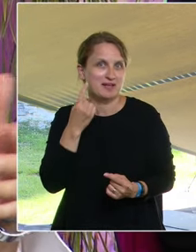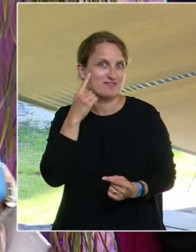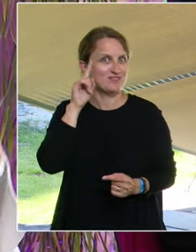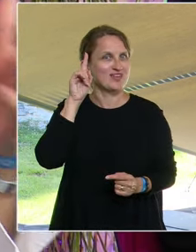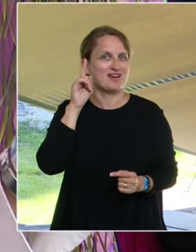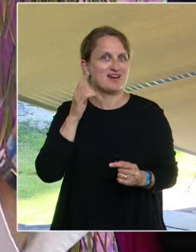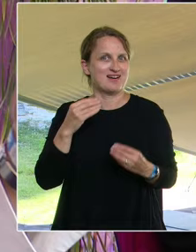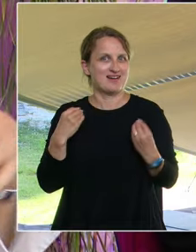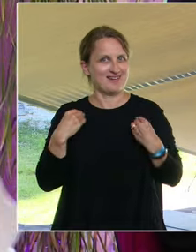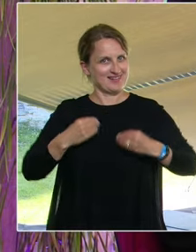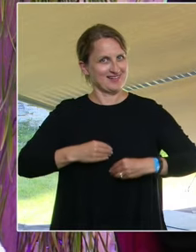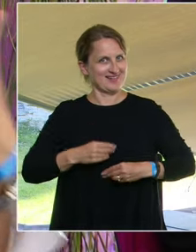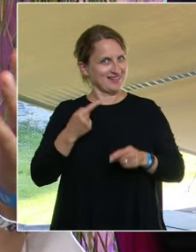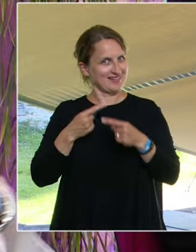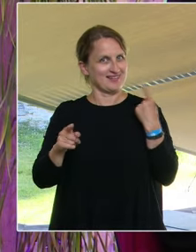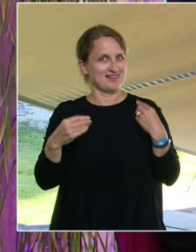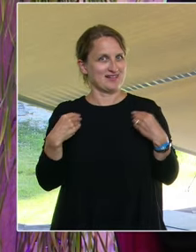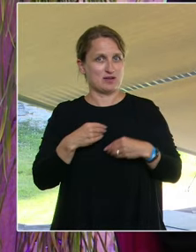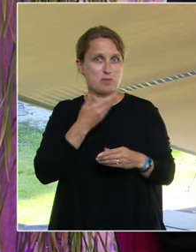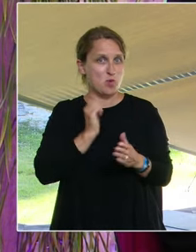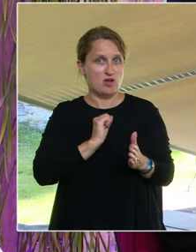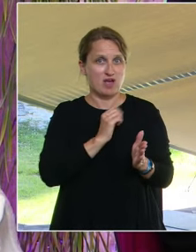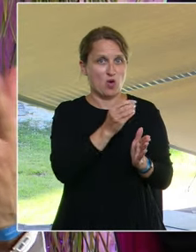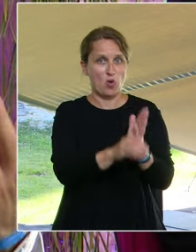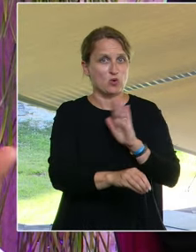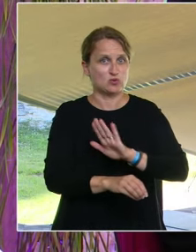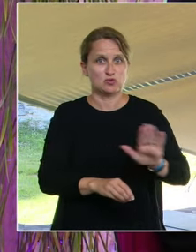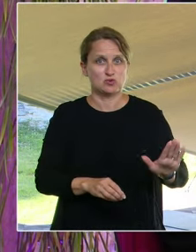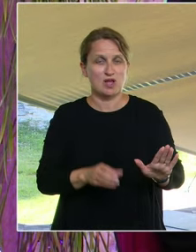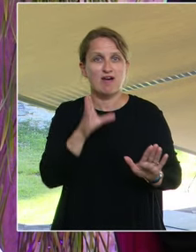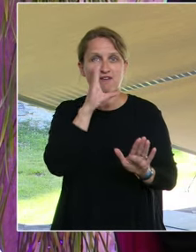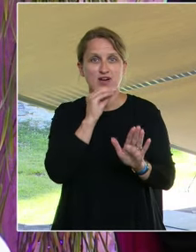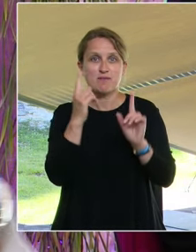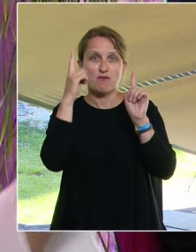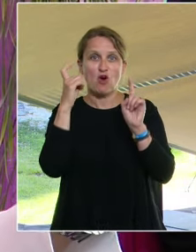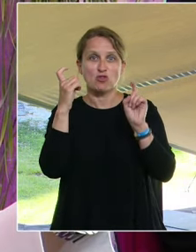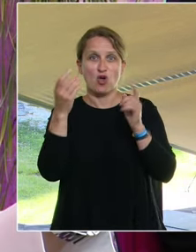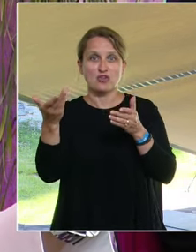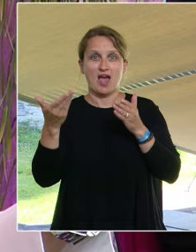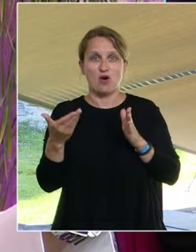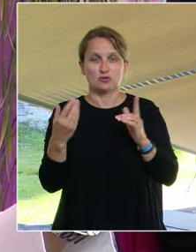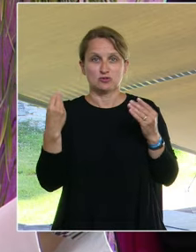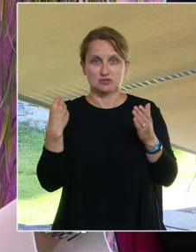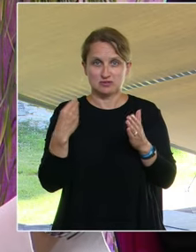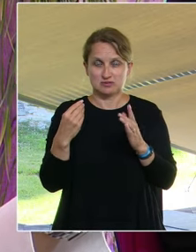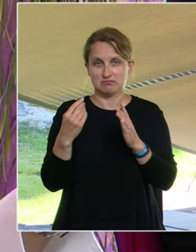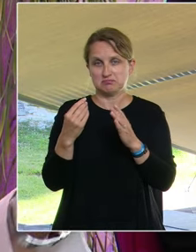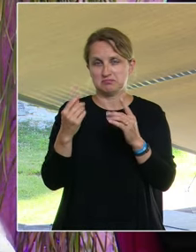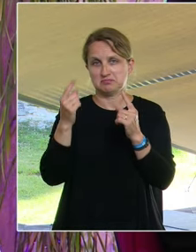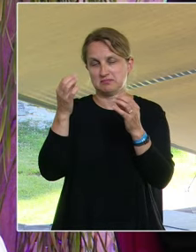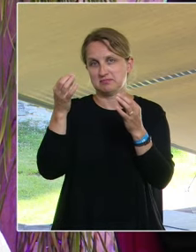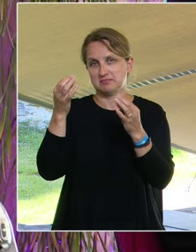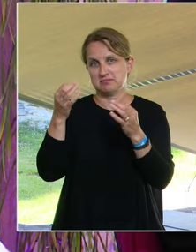not fancy, whatever, something different, you don't need to buy it from the shop if you do it only for the photo. So you can actually buy a digital